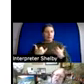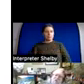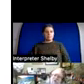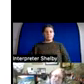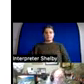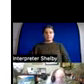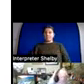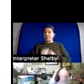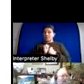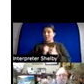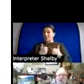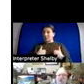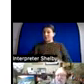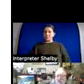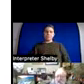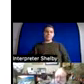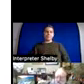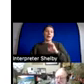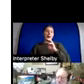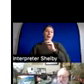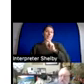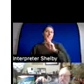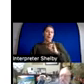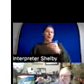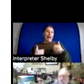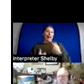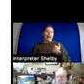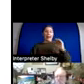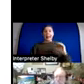along with me mary had a little